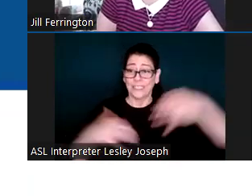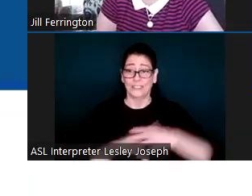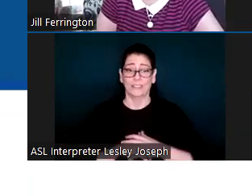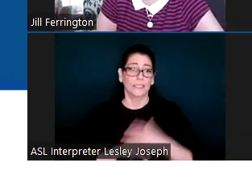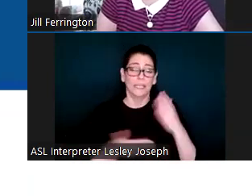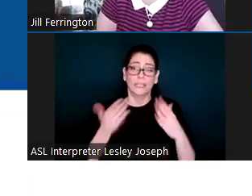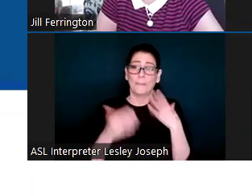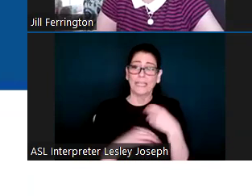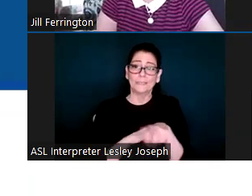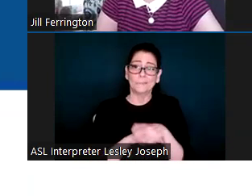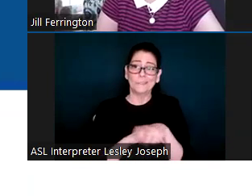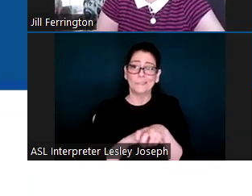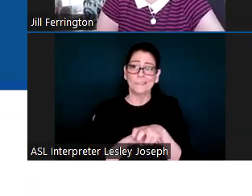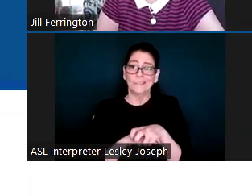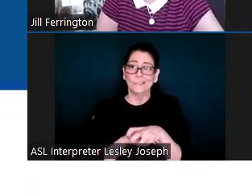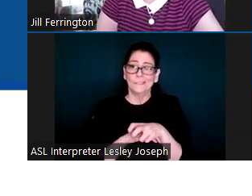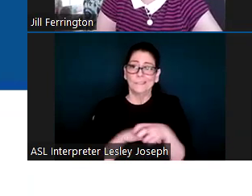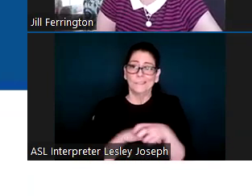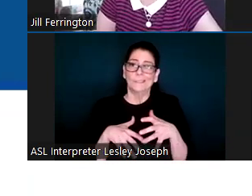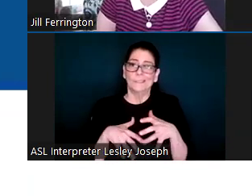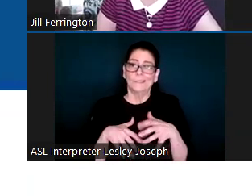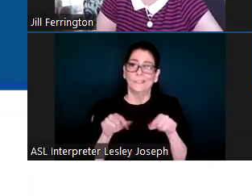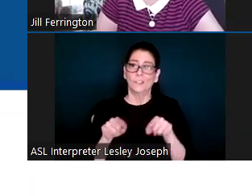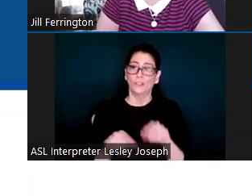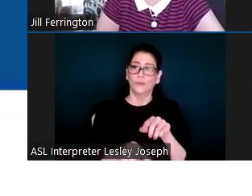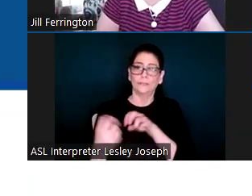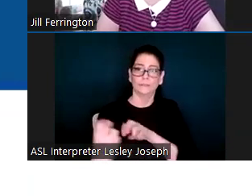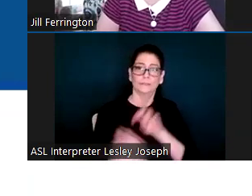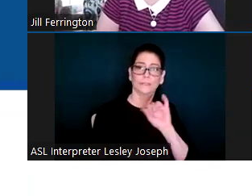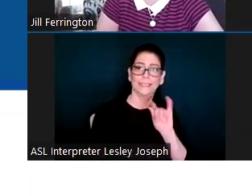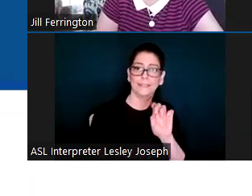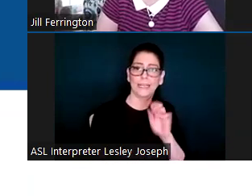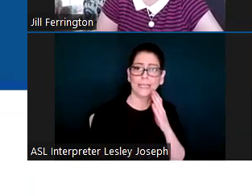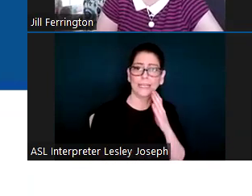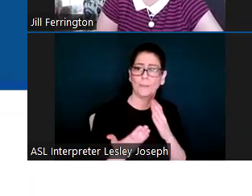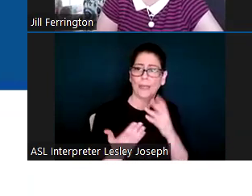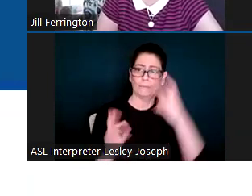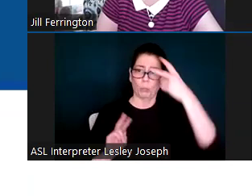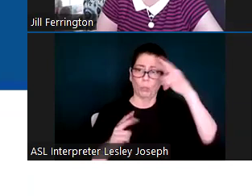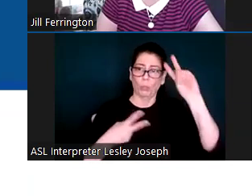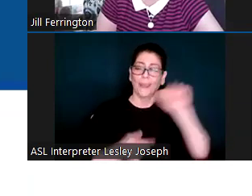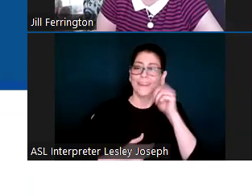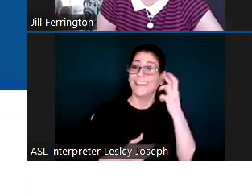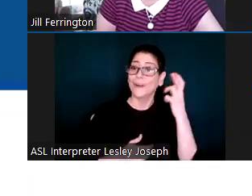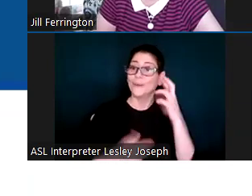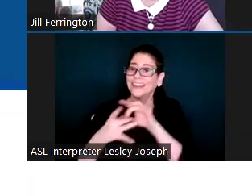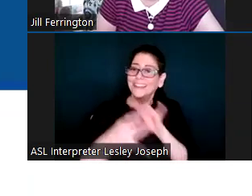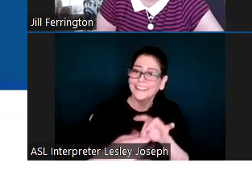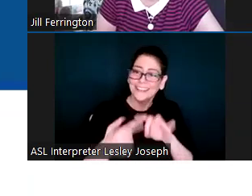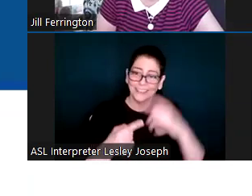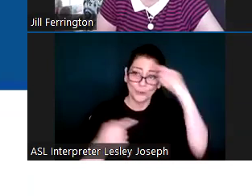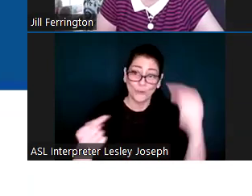or fidgety during an intake, and we might misconstrue that if we don't know that it's tied to brain injury. And then